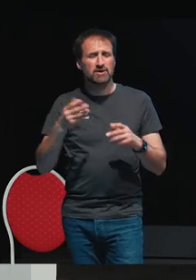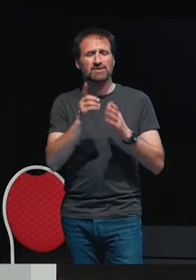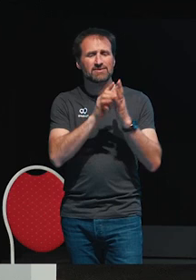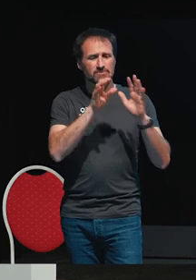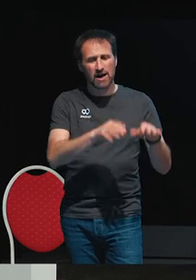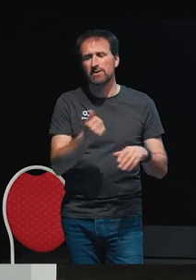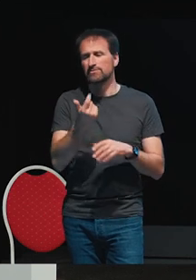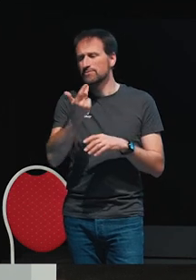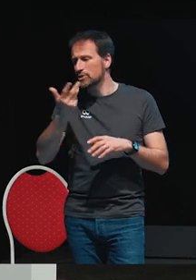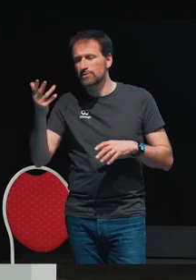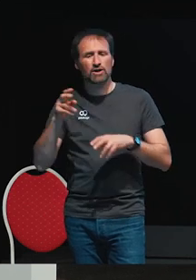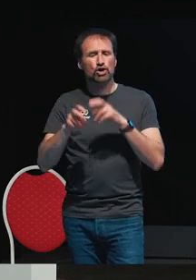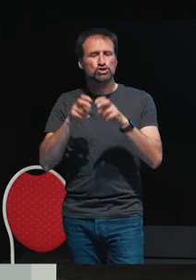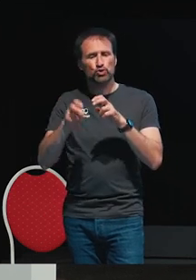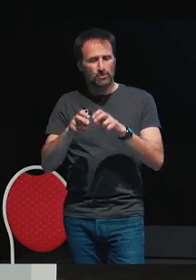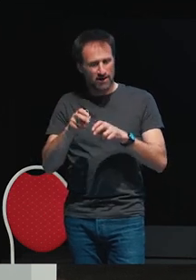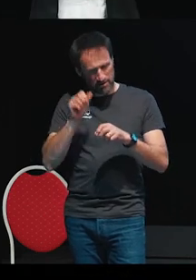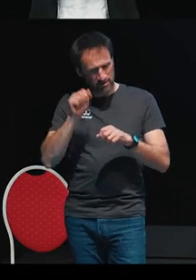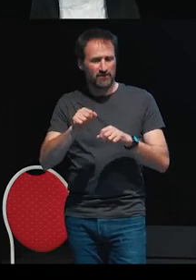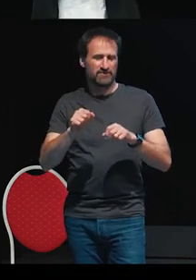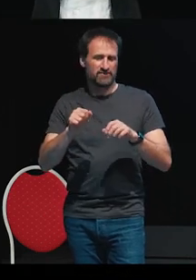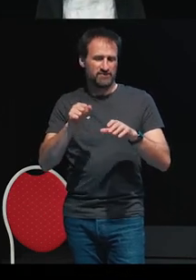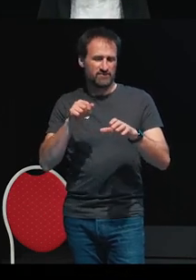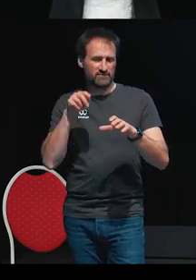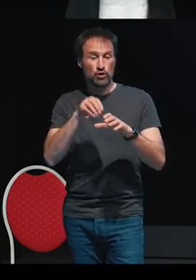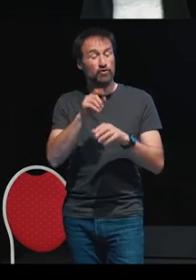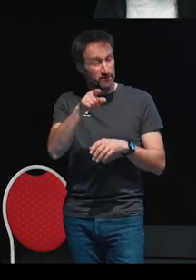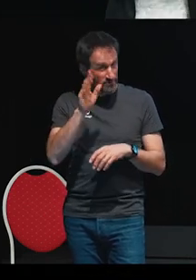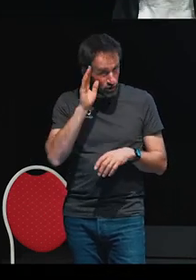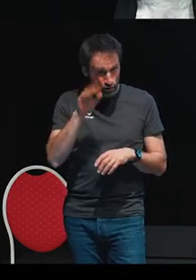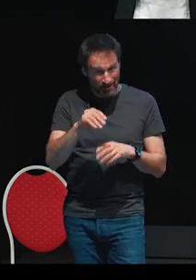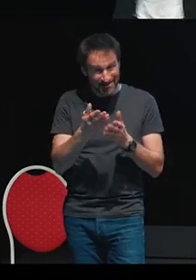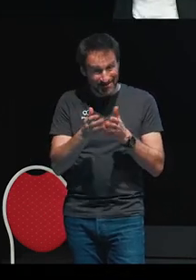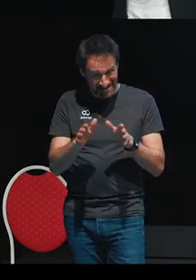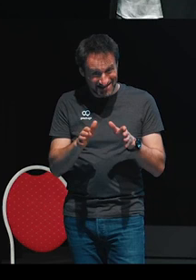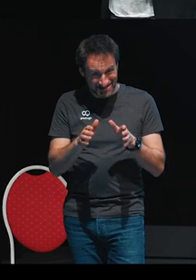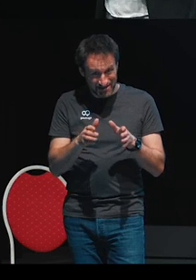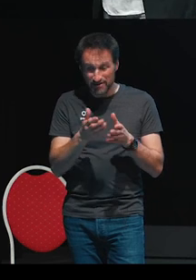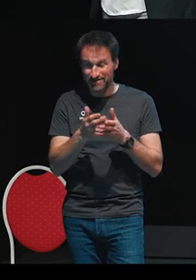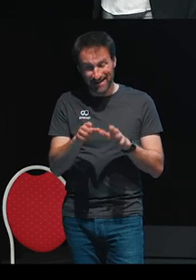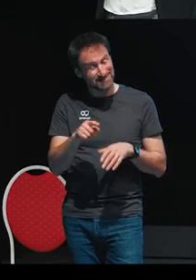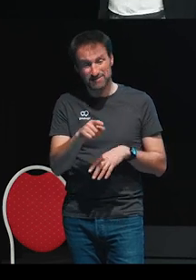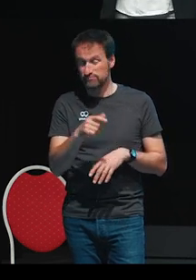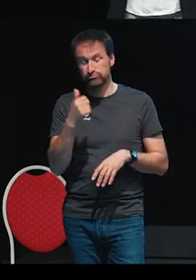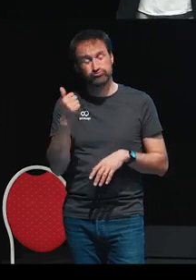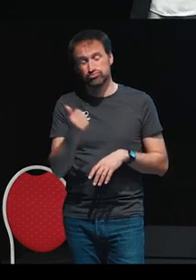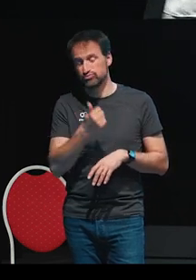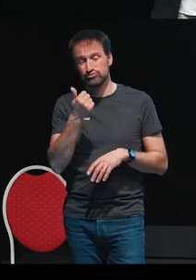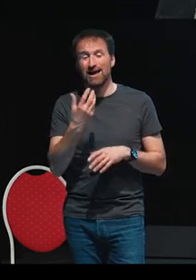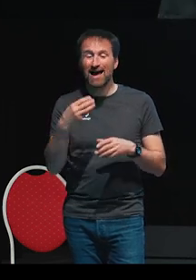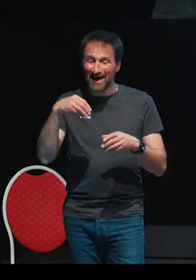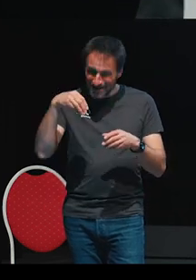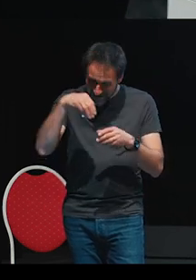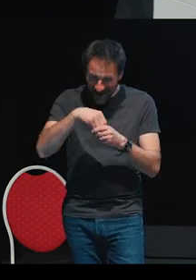multiple consumers. And if you haven't heard about Nest, check it out. But Nest has a built-in CQRS